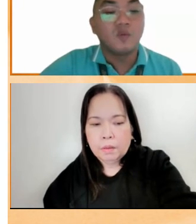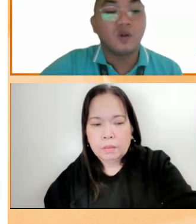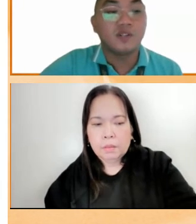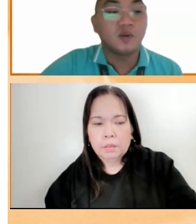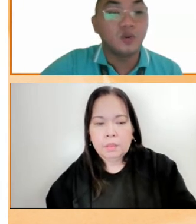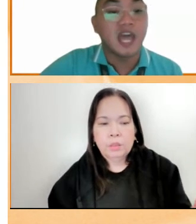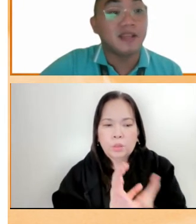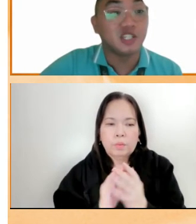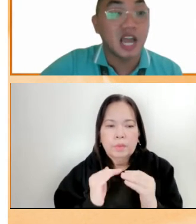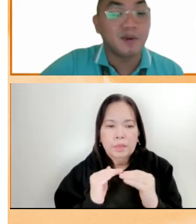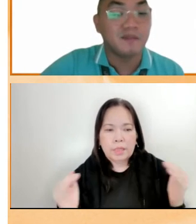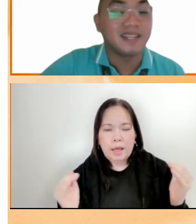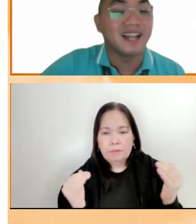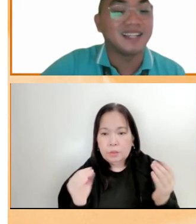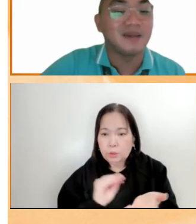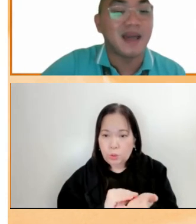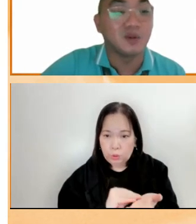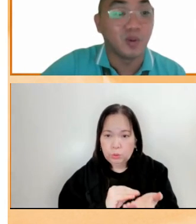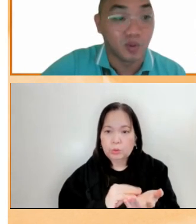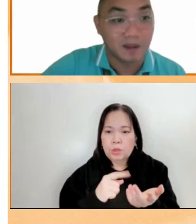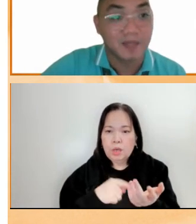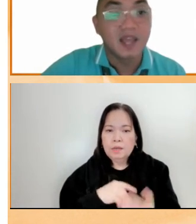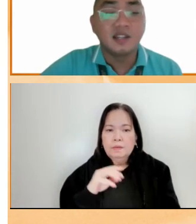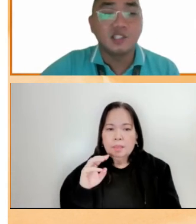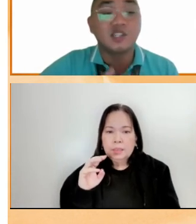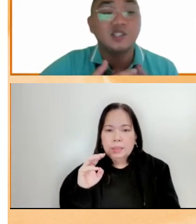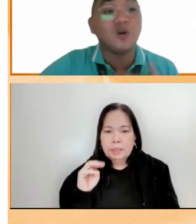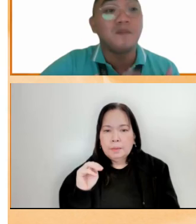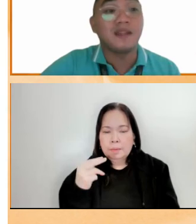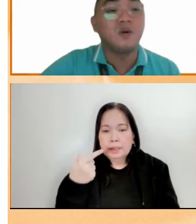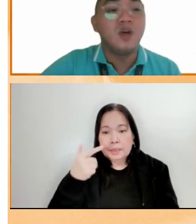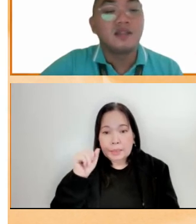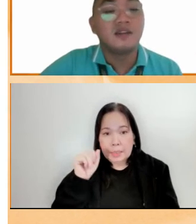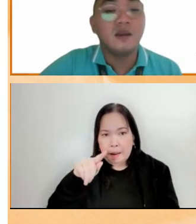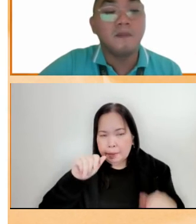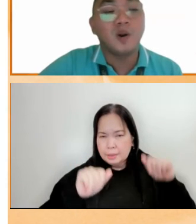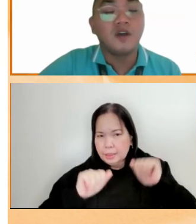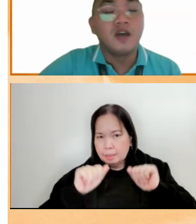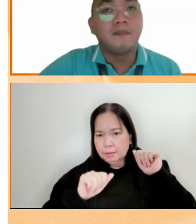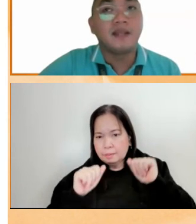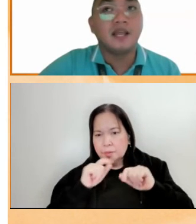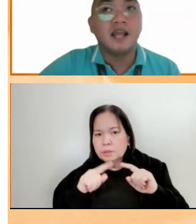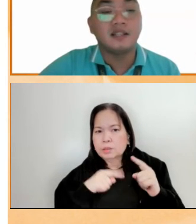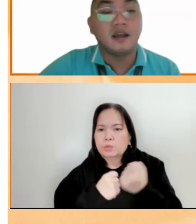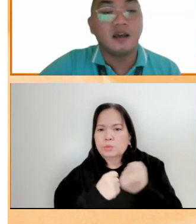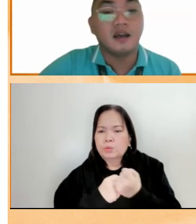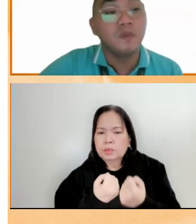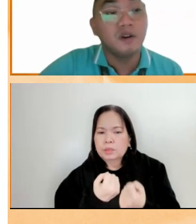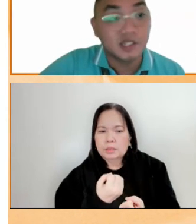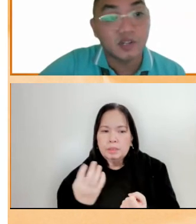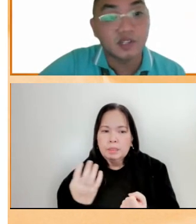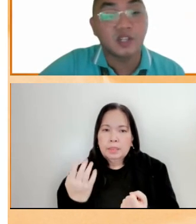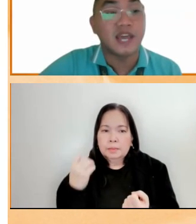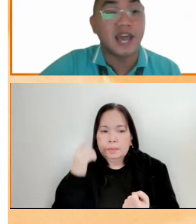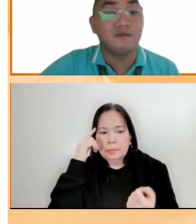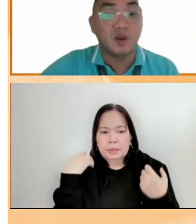we also do the MH-GAP, or the Mental Health Gap Action Program. This is just to augment the number of mental health human